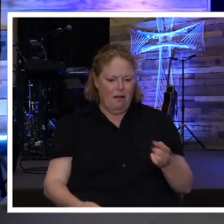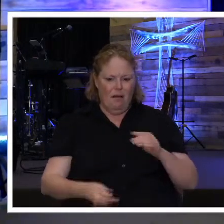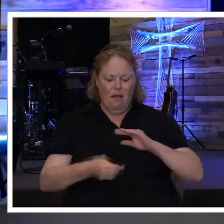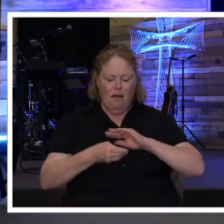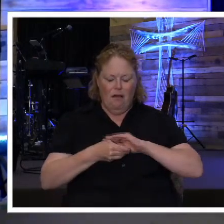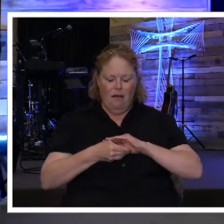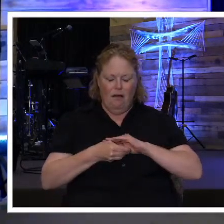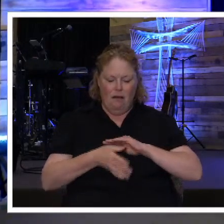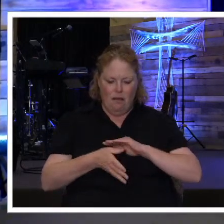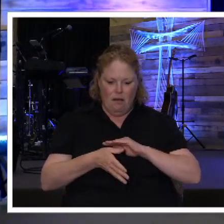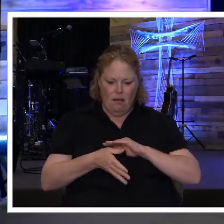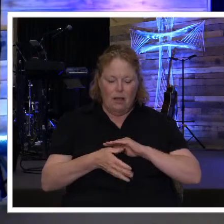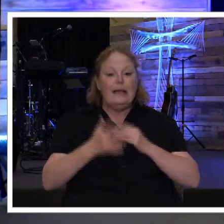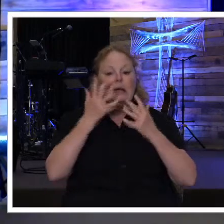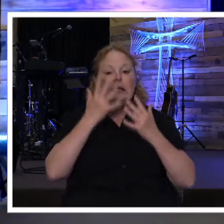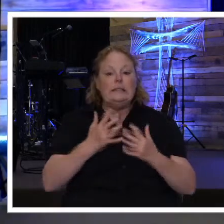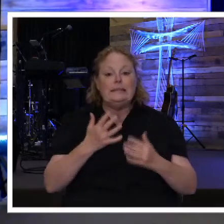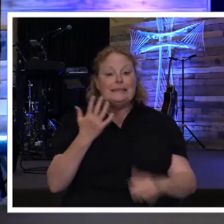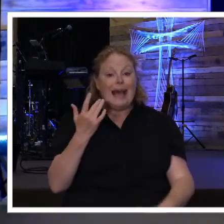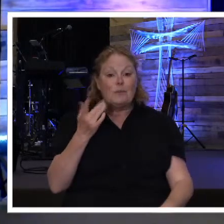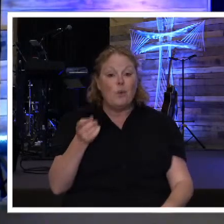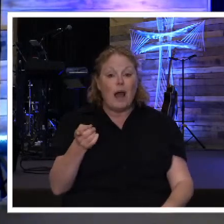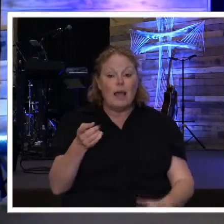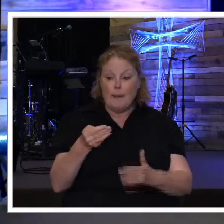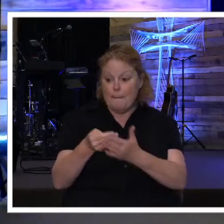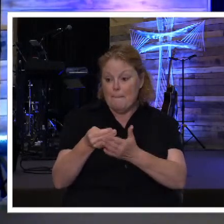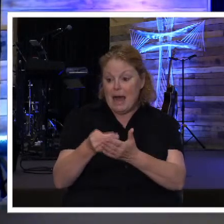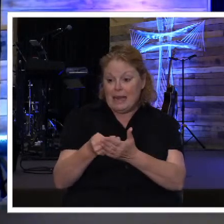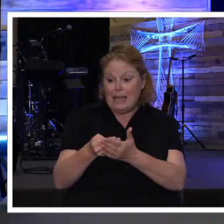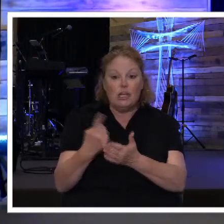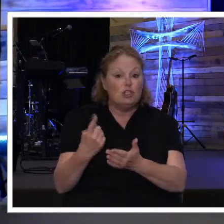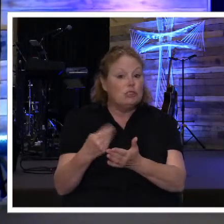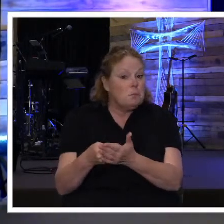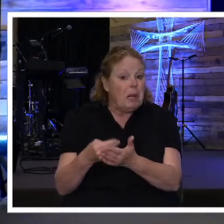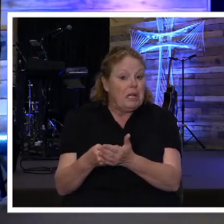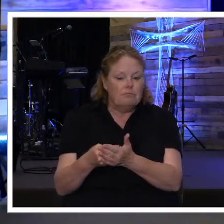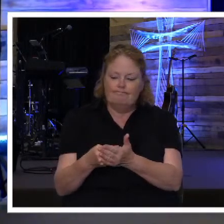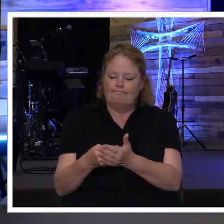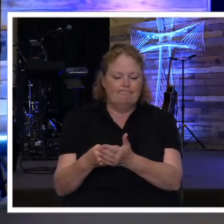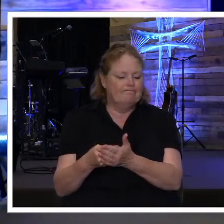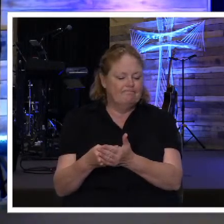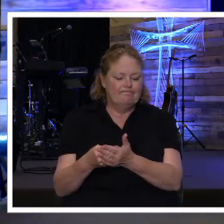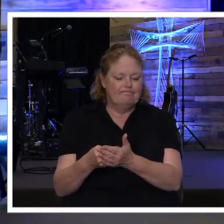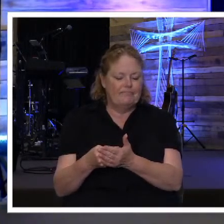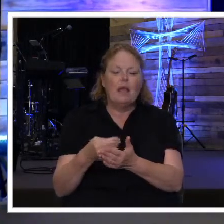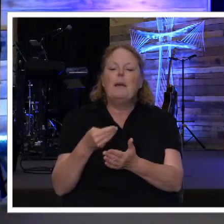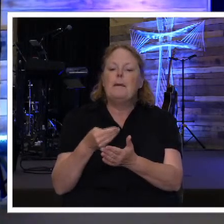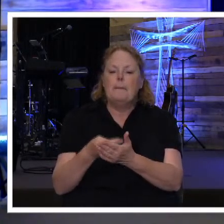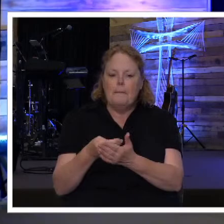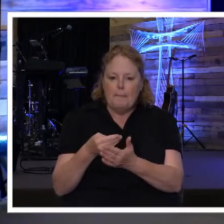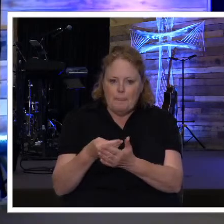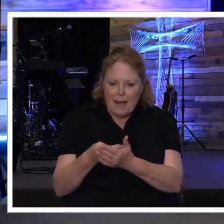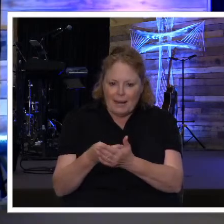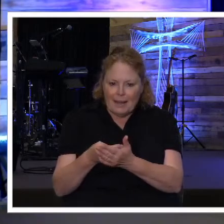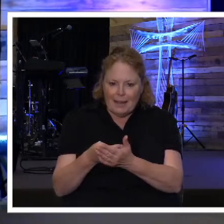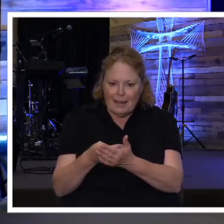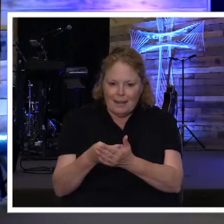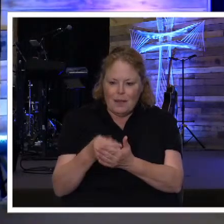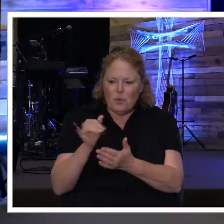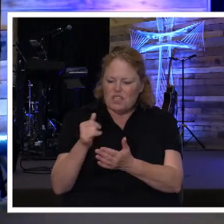The reason he's sad is because money isn't just money to him. It's what men were to the woman at the